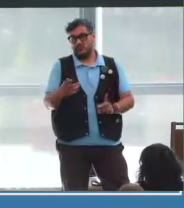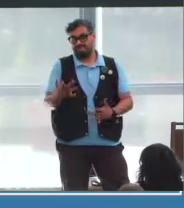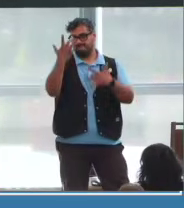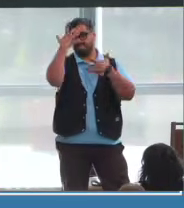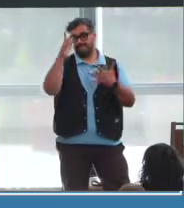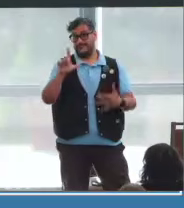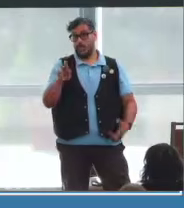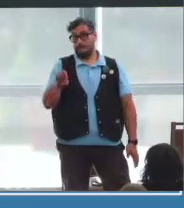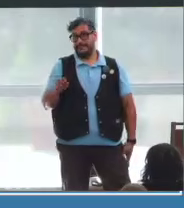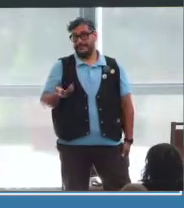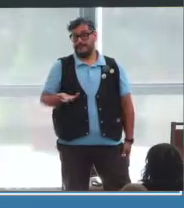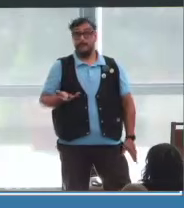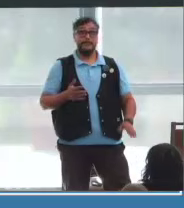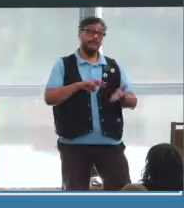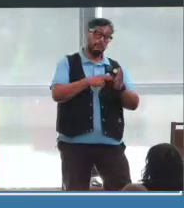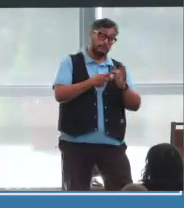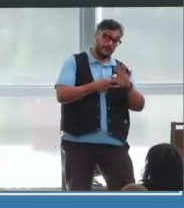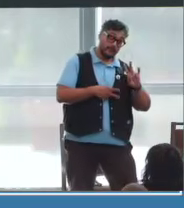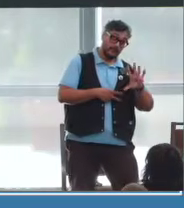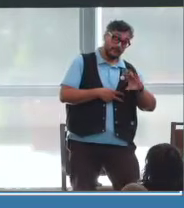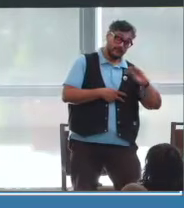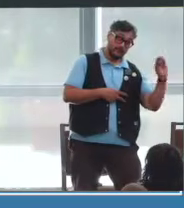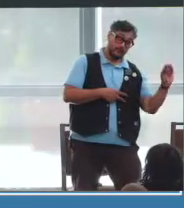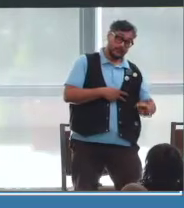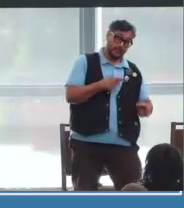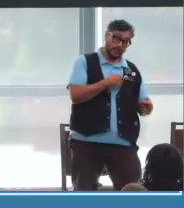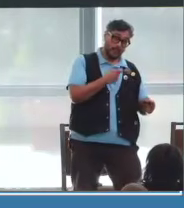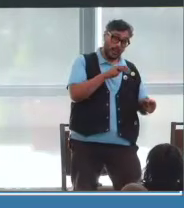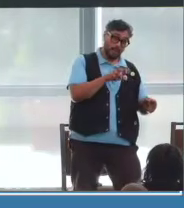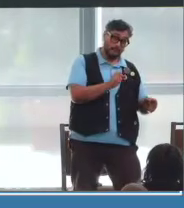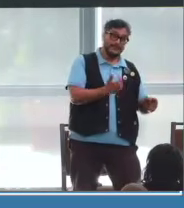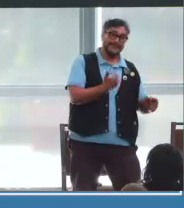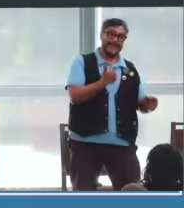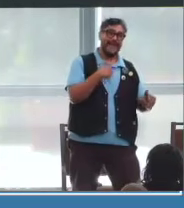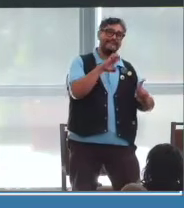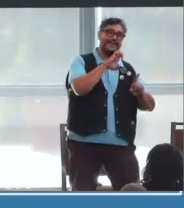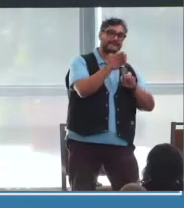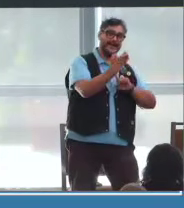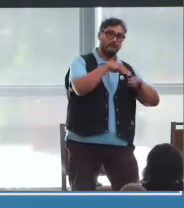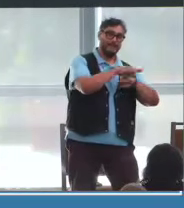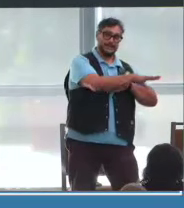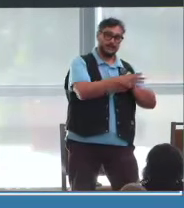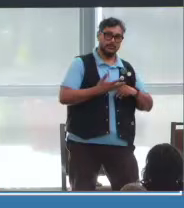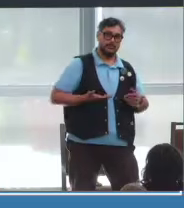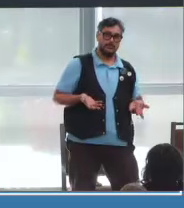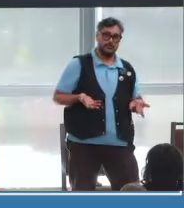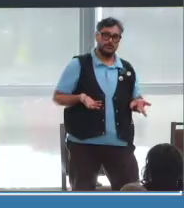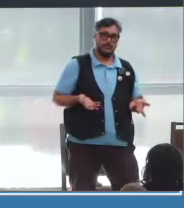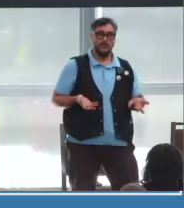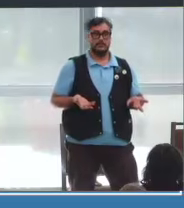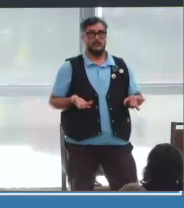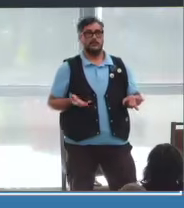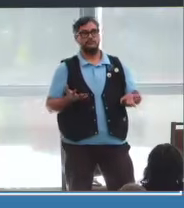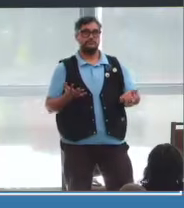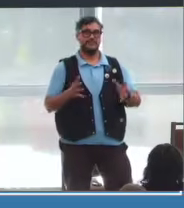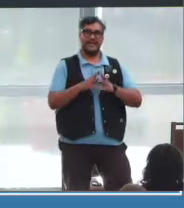that means that about 75% of lupus has an environmental component, and there's